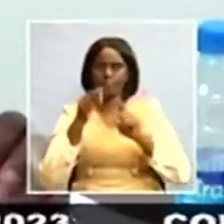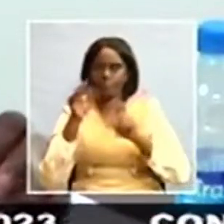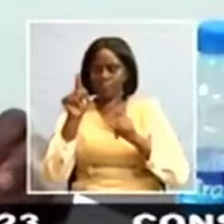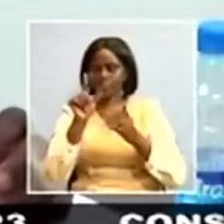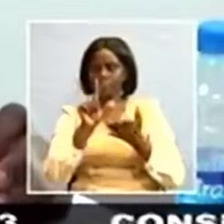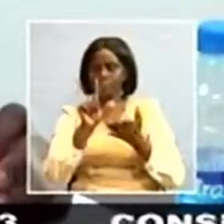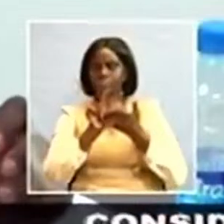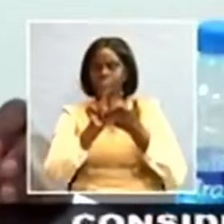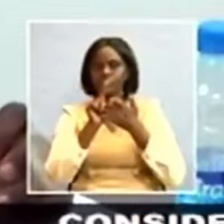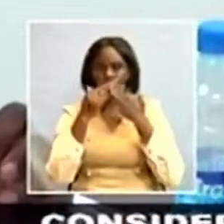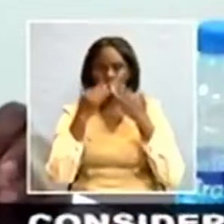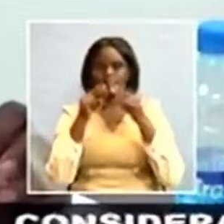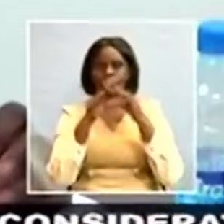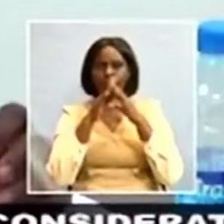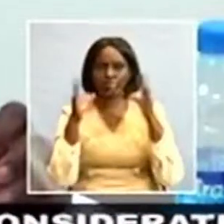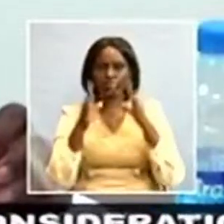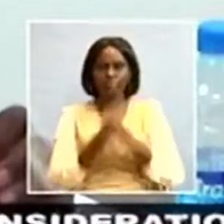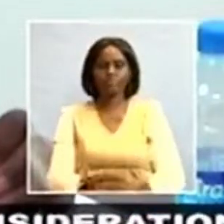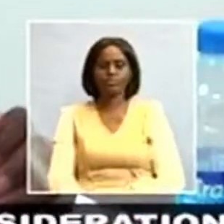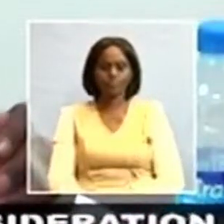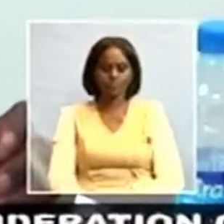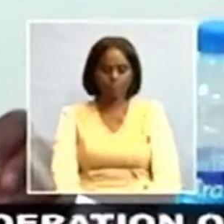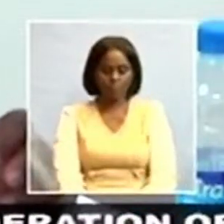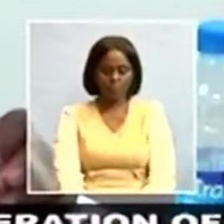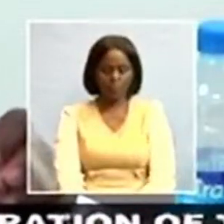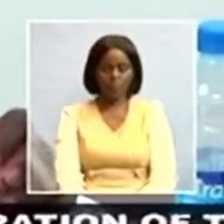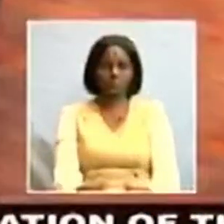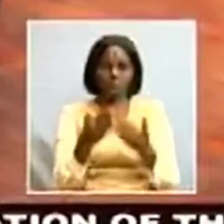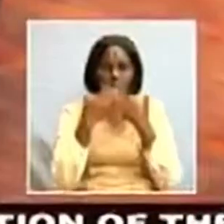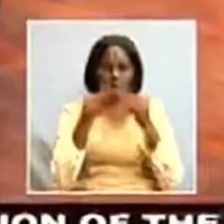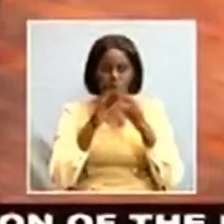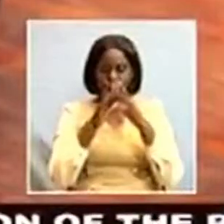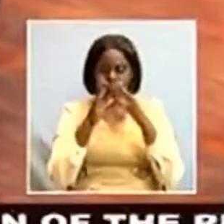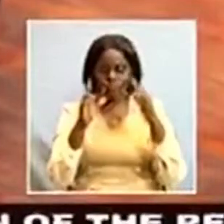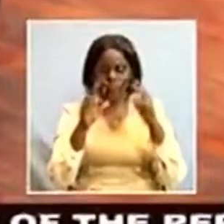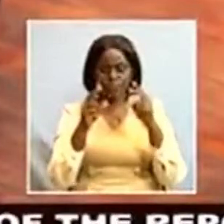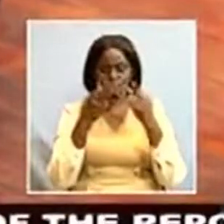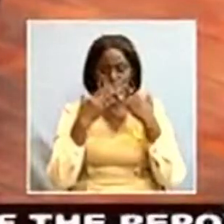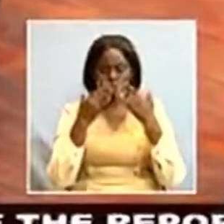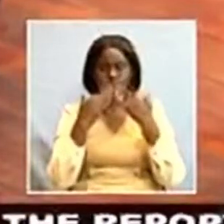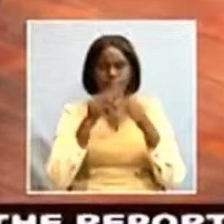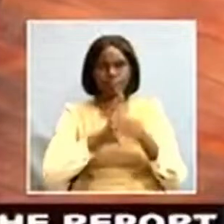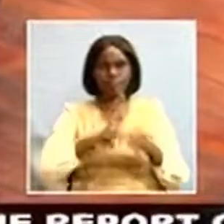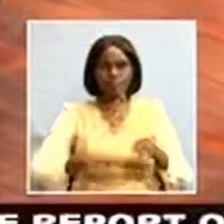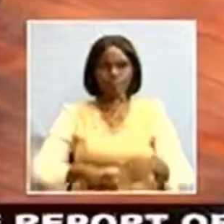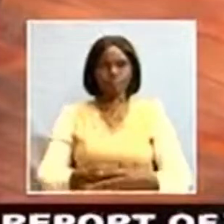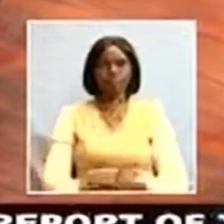of Lukulu. Thank you so much. Thank you very much, Chair. Thank you, members.